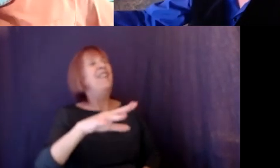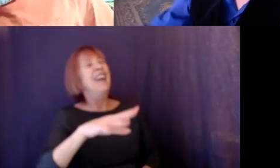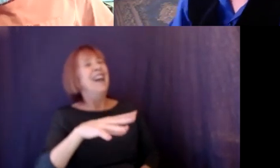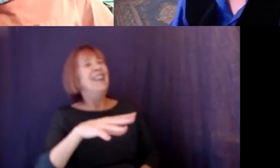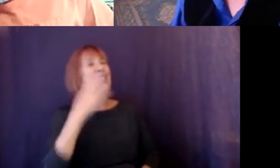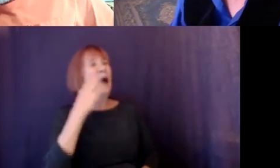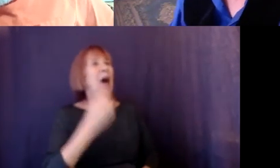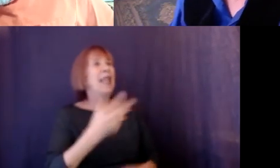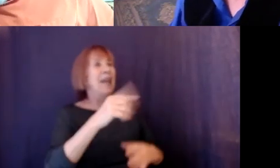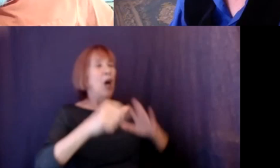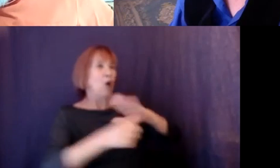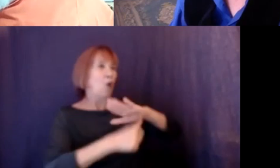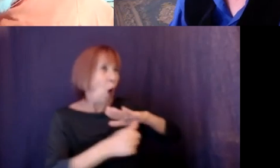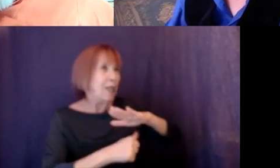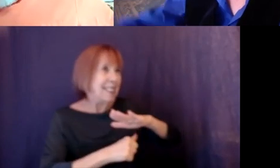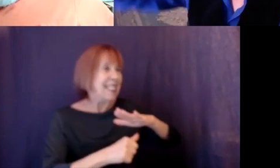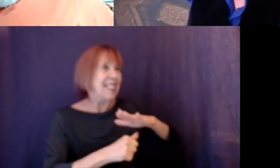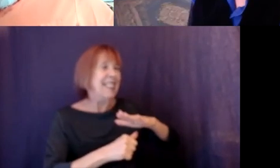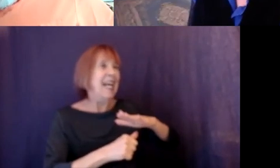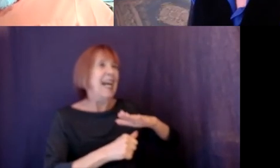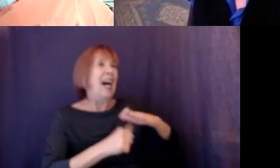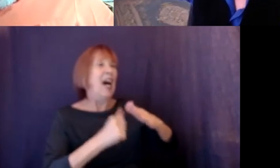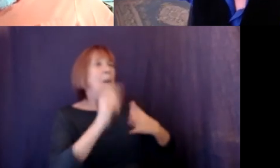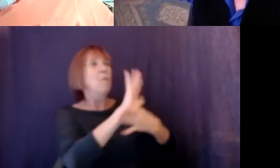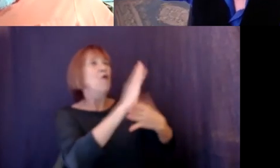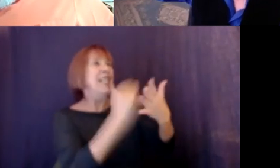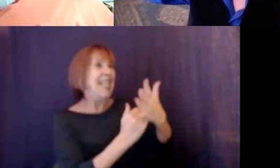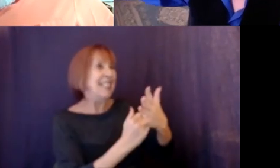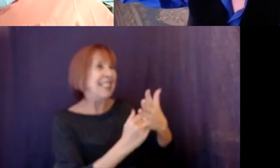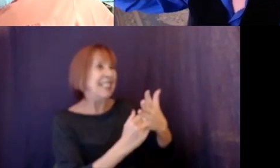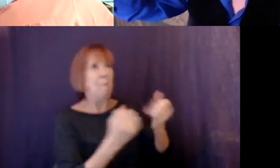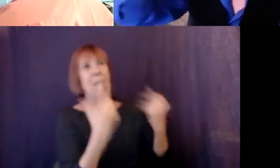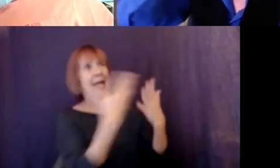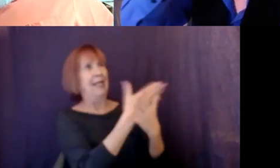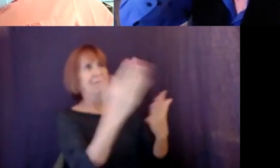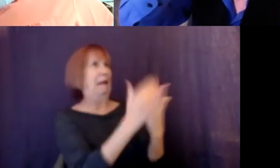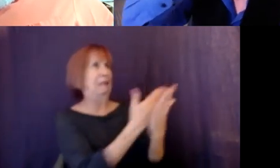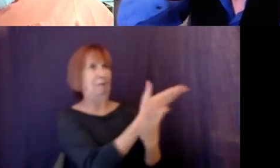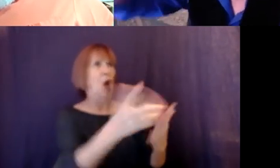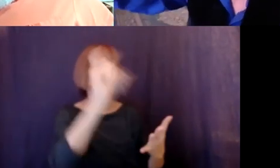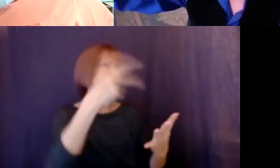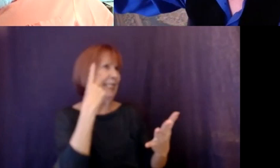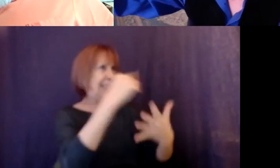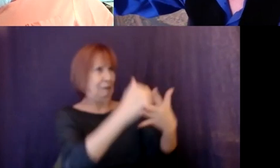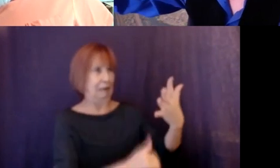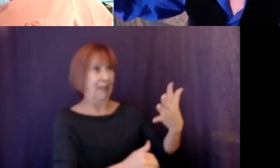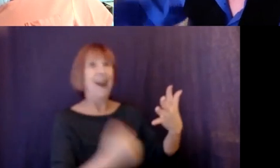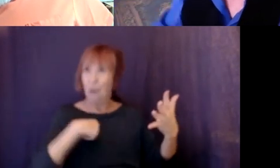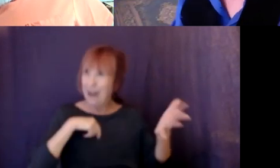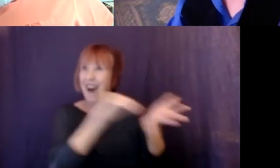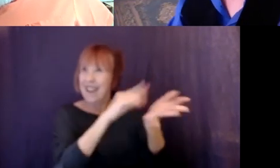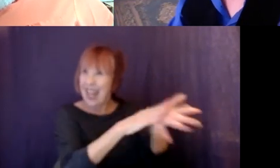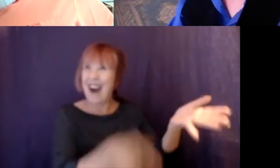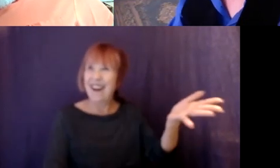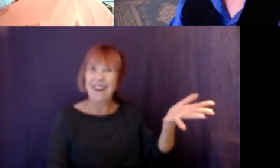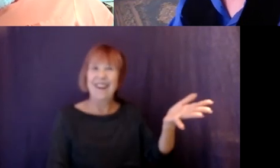you know, the best documentaries on Netflix. And well, I saw the first, there was an article, the first one was your film, the